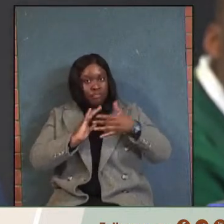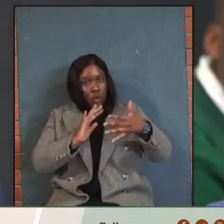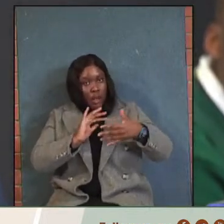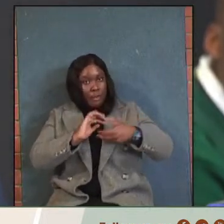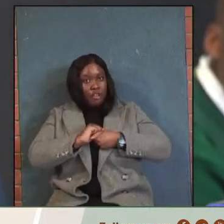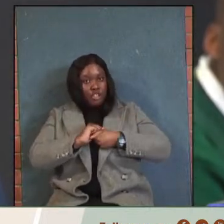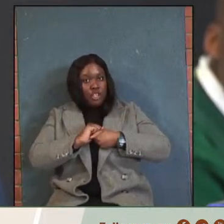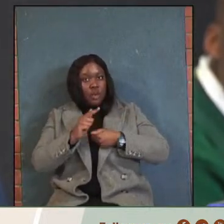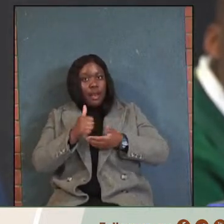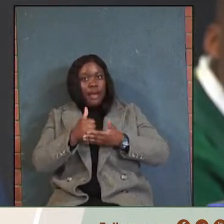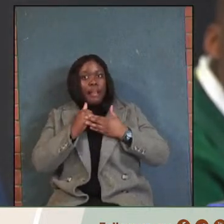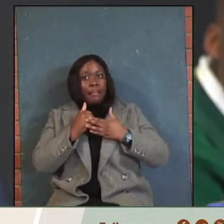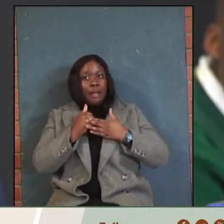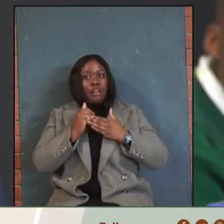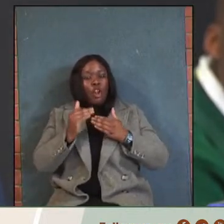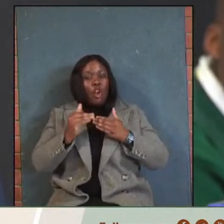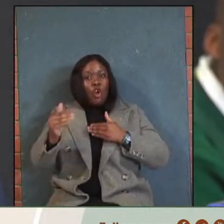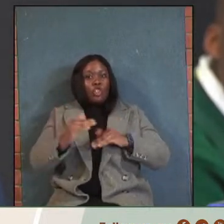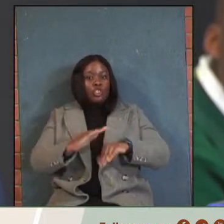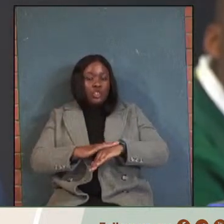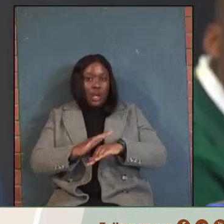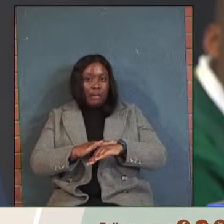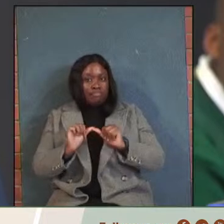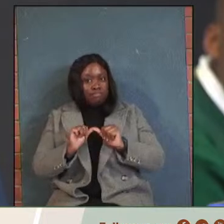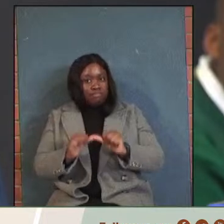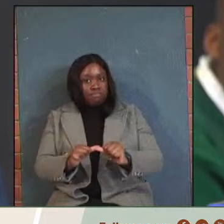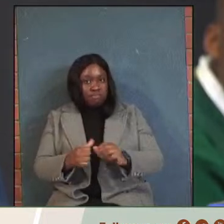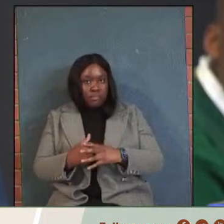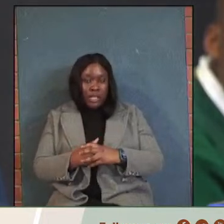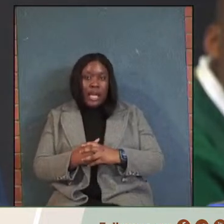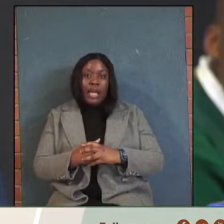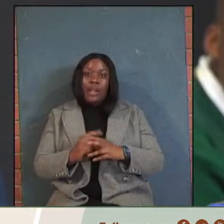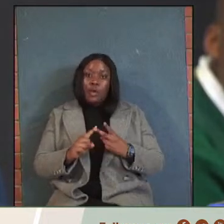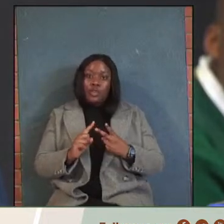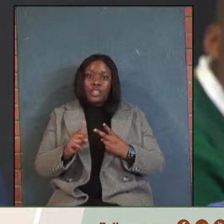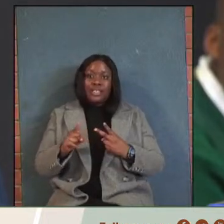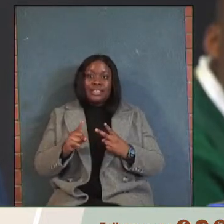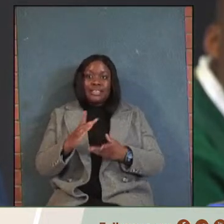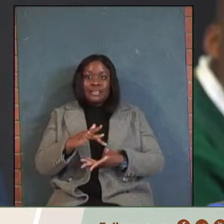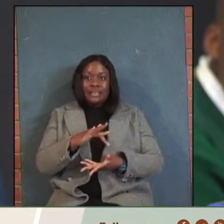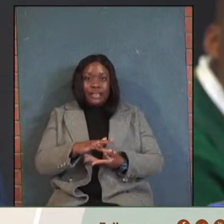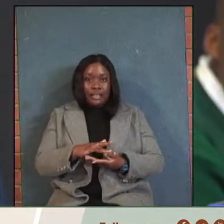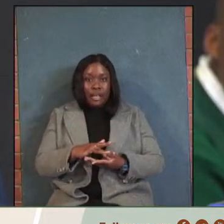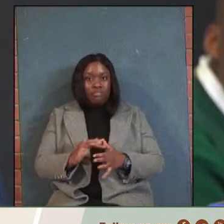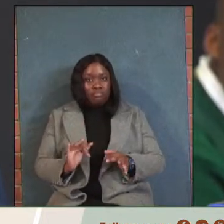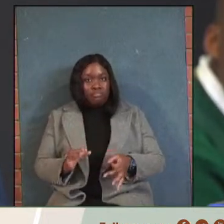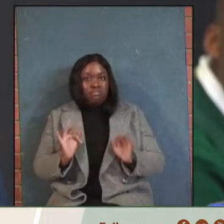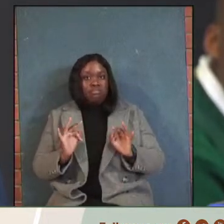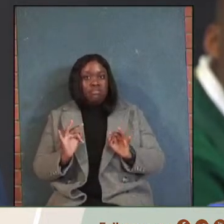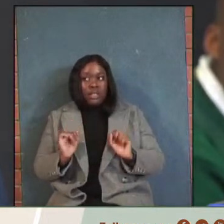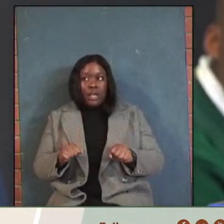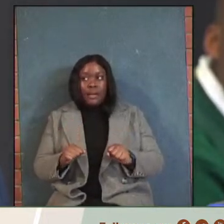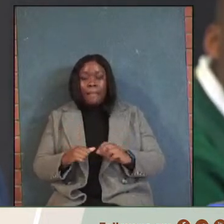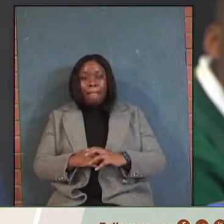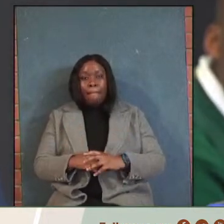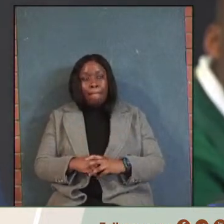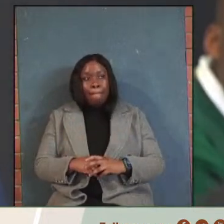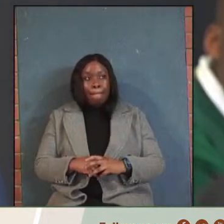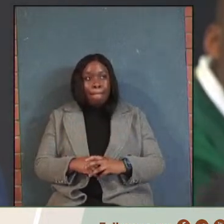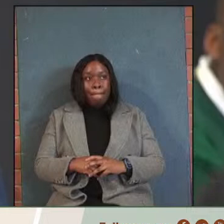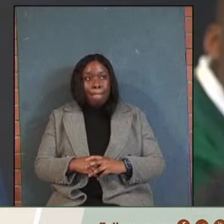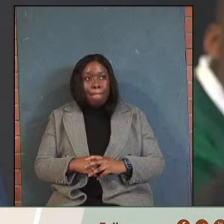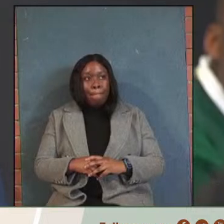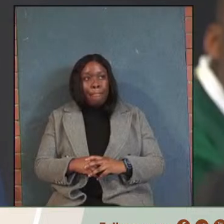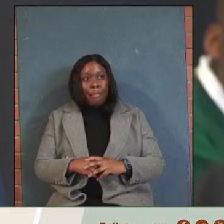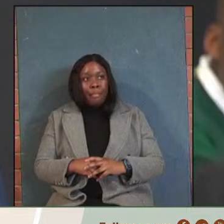sustainability and ensure smooth running of the center. The benefits of serving food for learners cannot be underestimated.